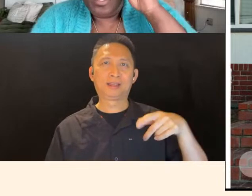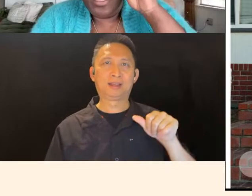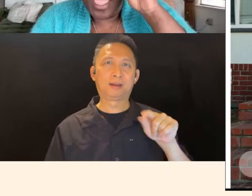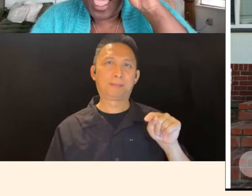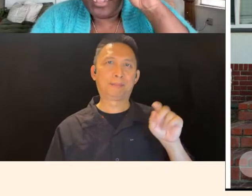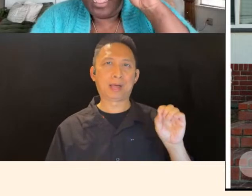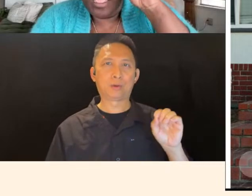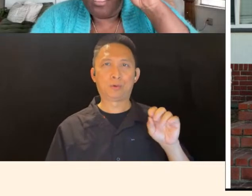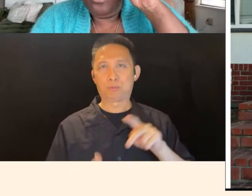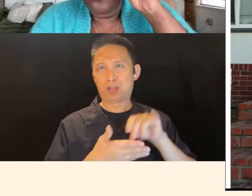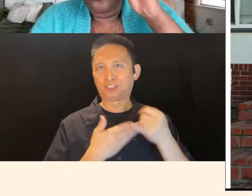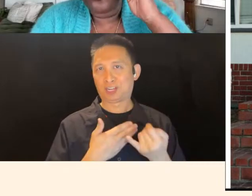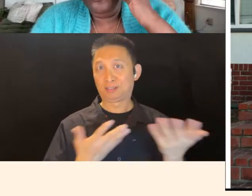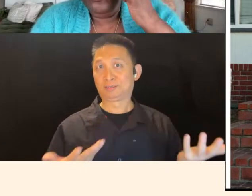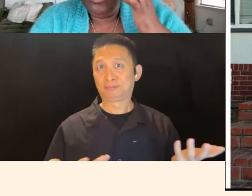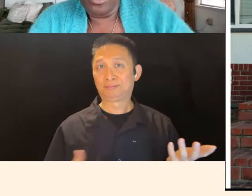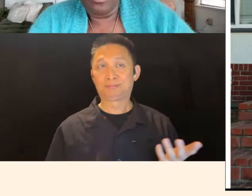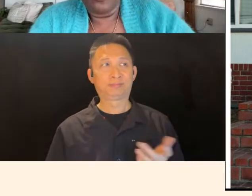firms that